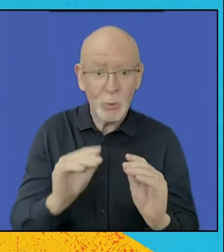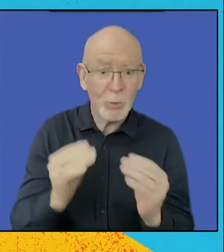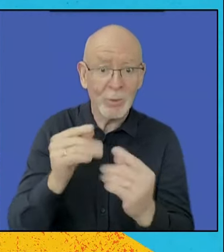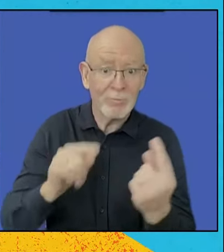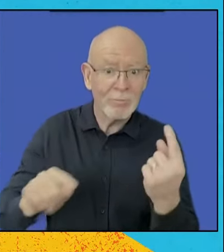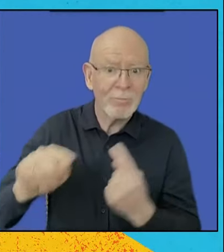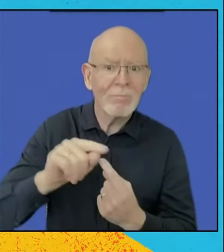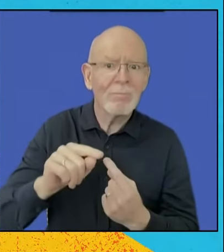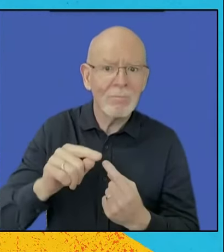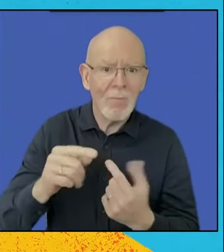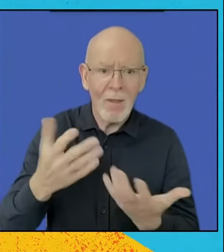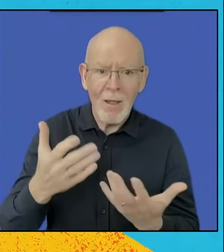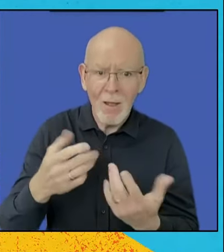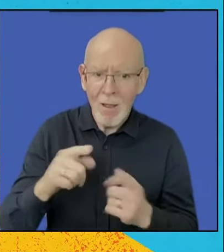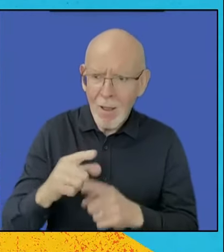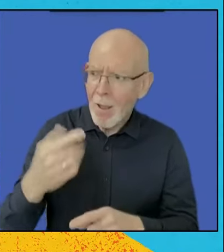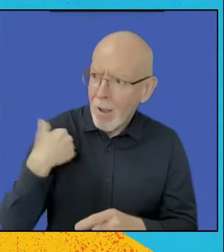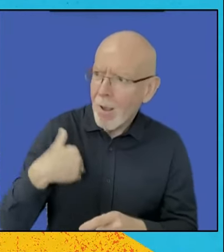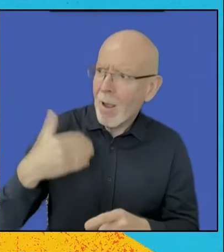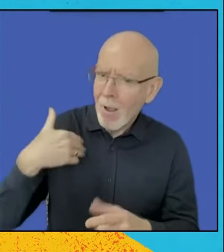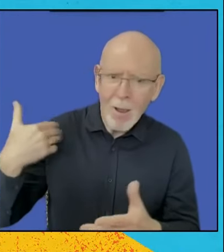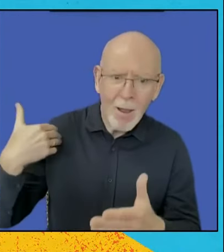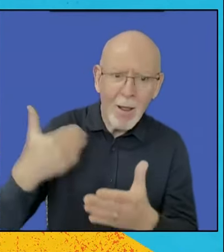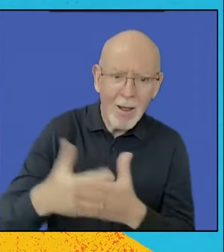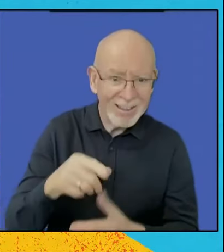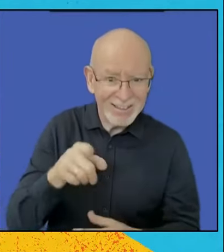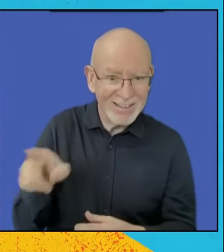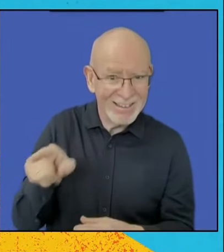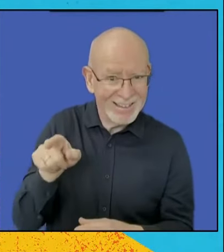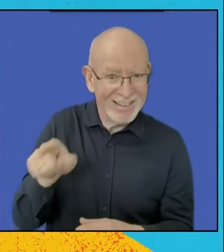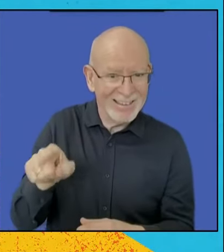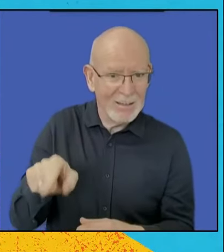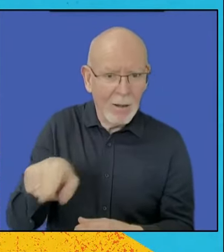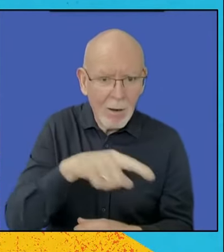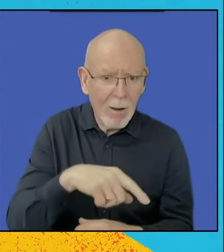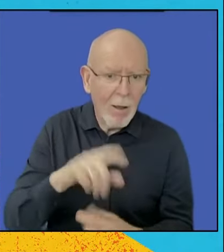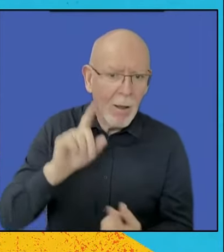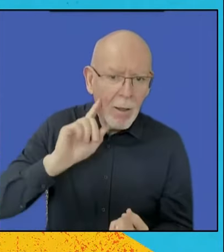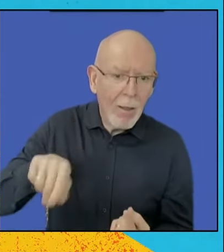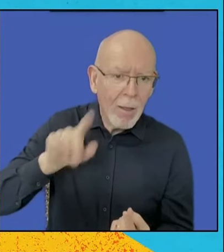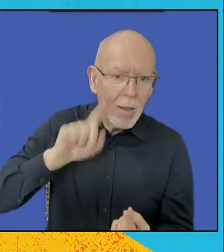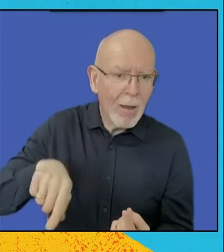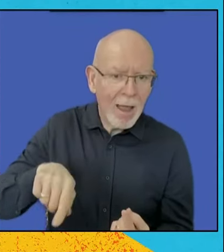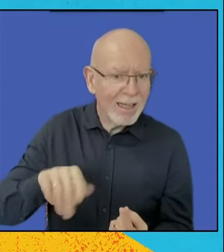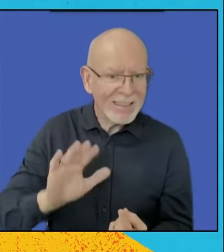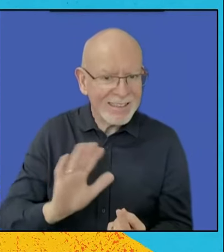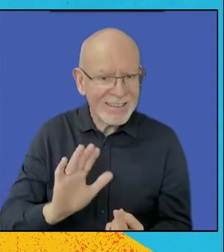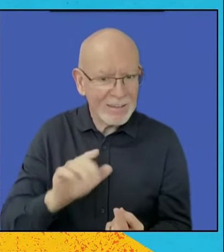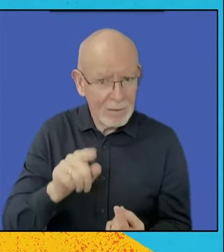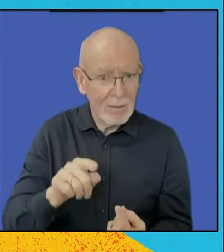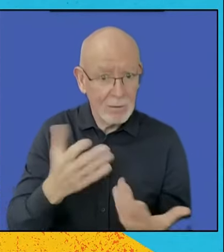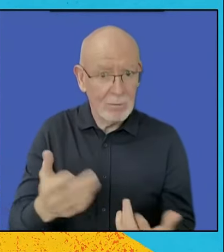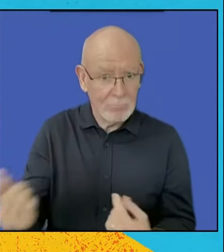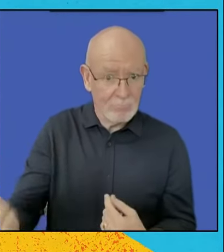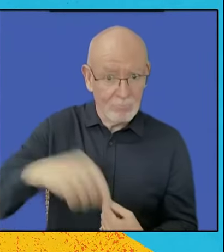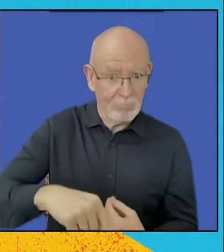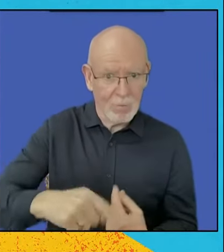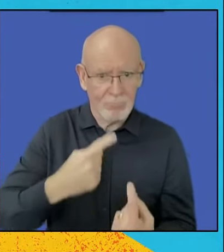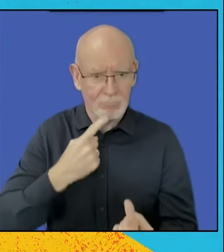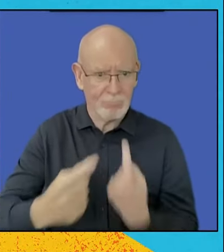core recommendations. First, it calls on governments to expand and strengthen youth participation at all levels of decision